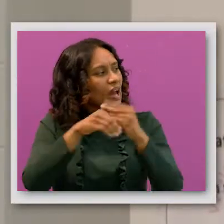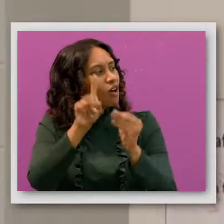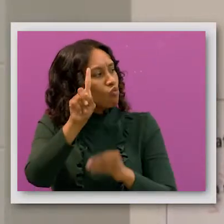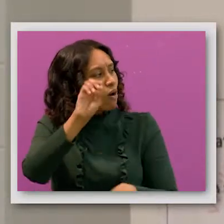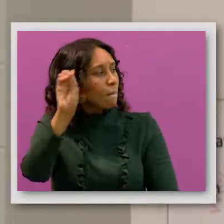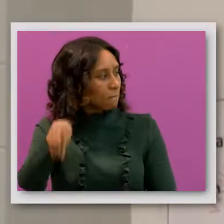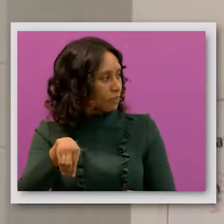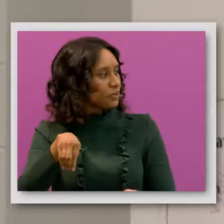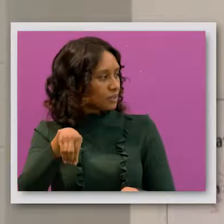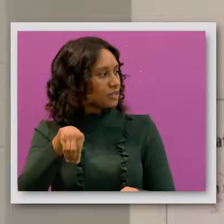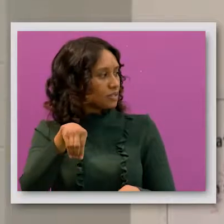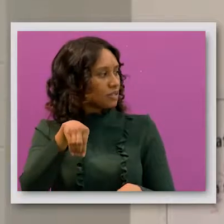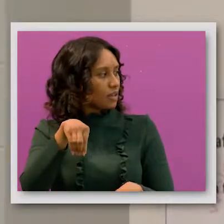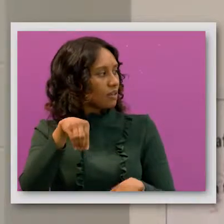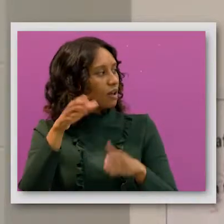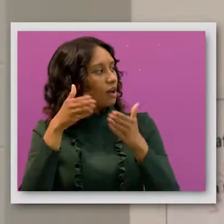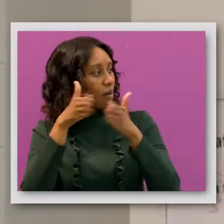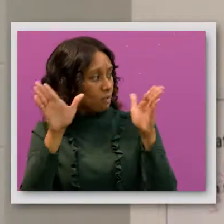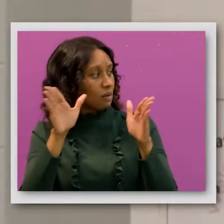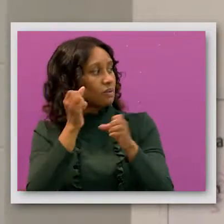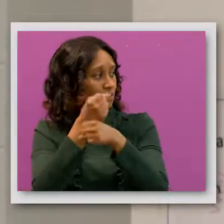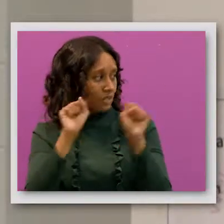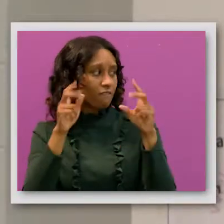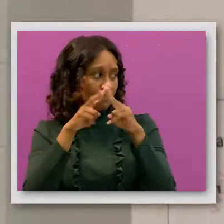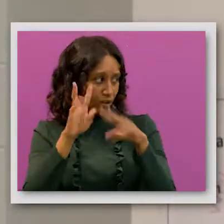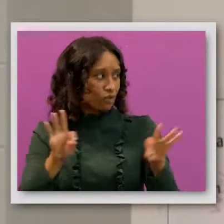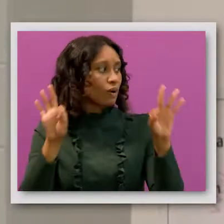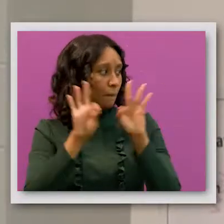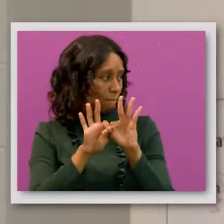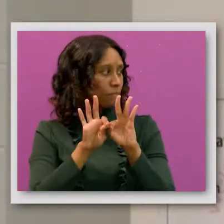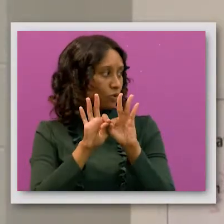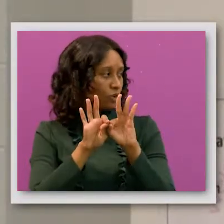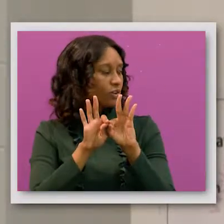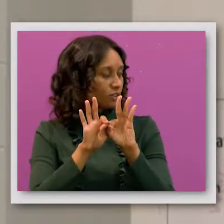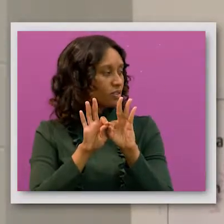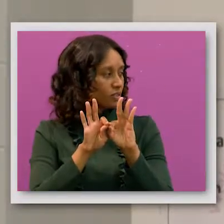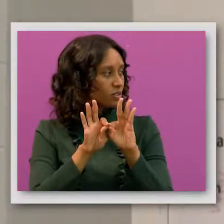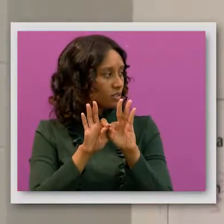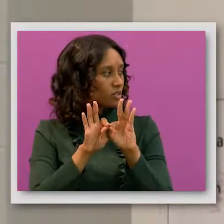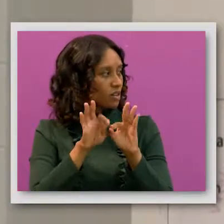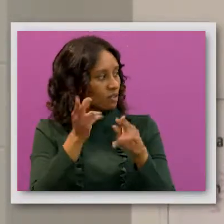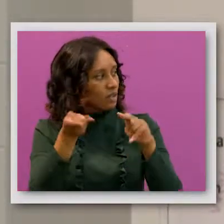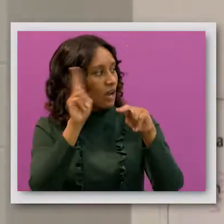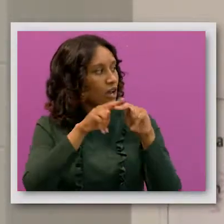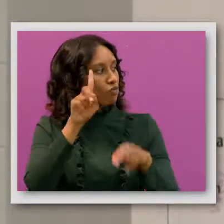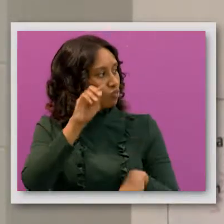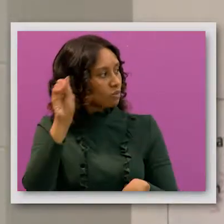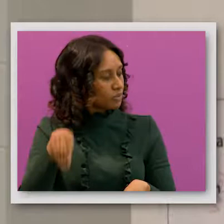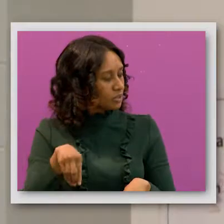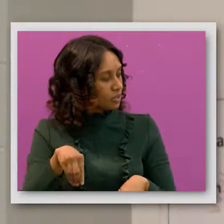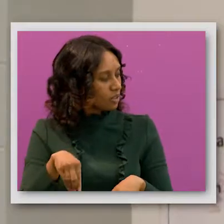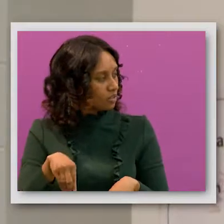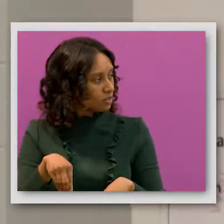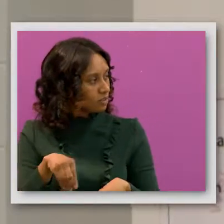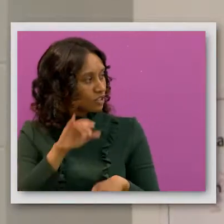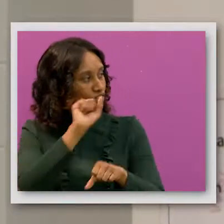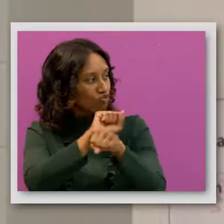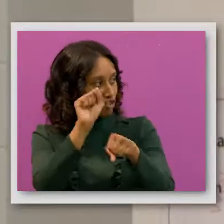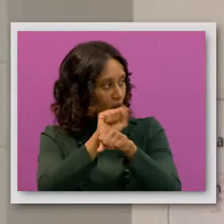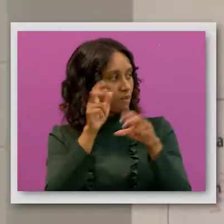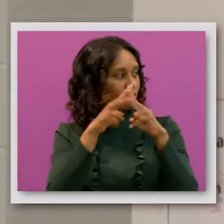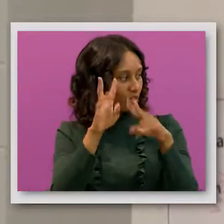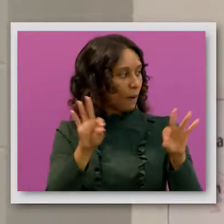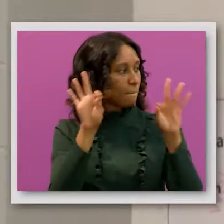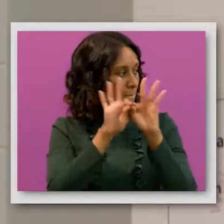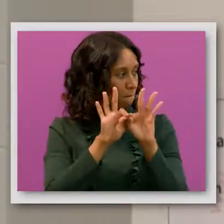1%. Public safety is very important, agree with all the arguments. That went up 1%. Jobs is very important.